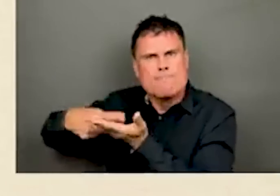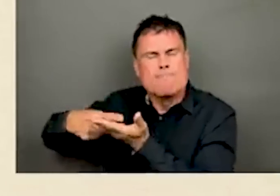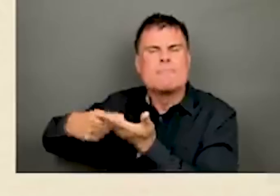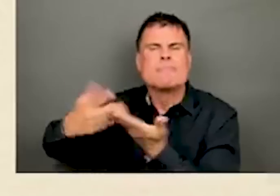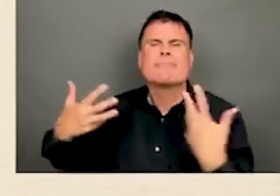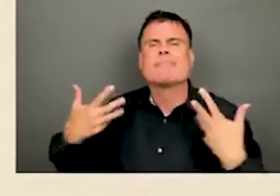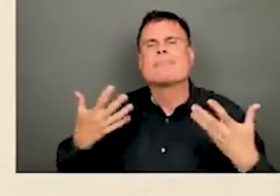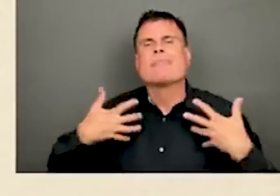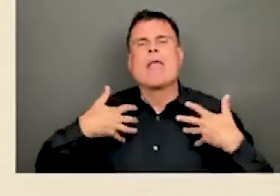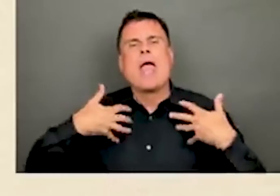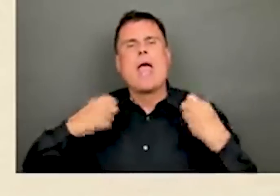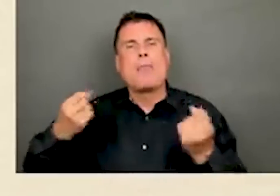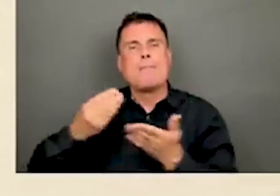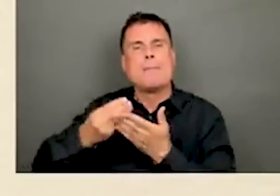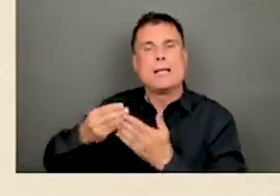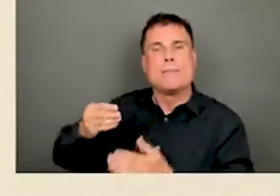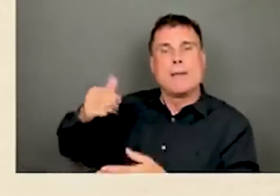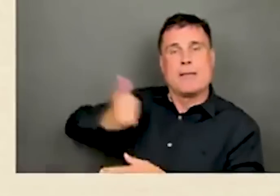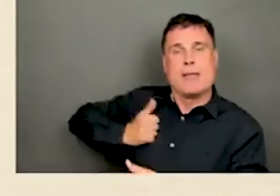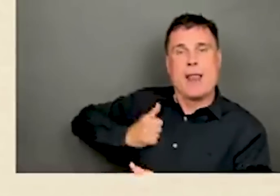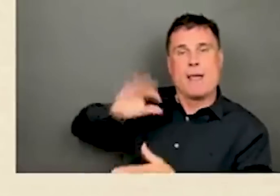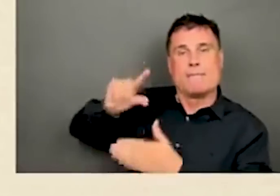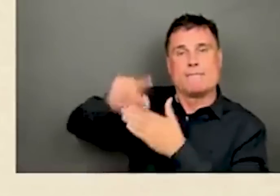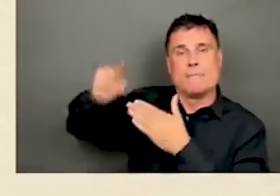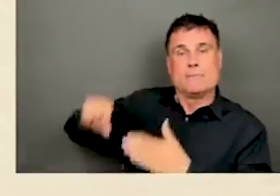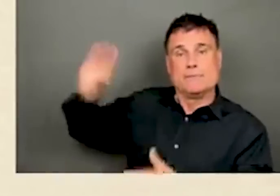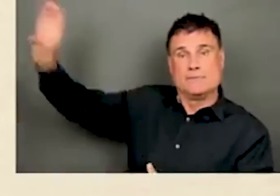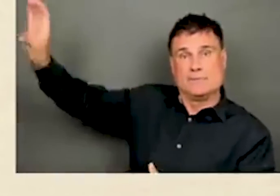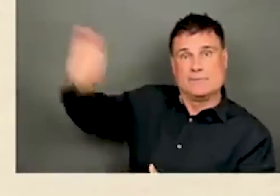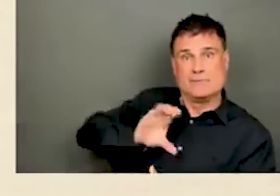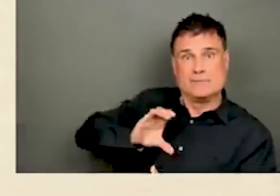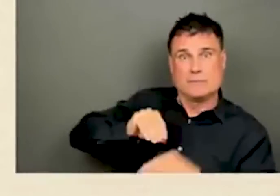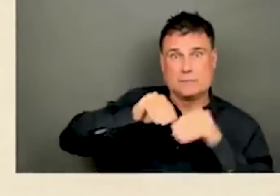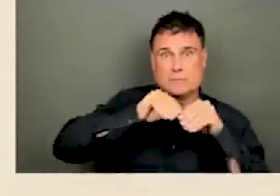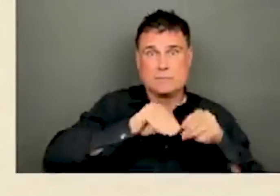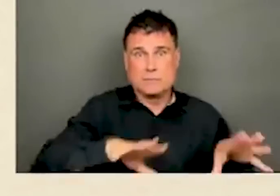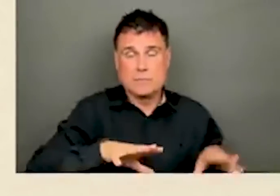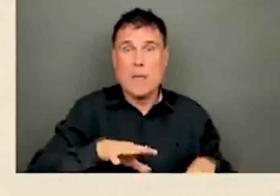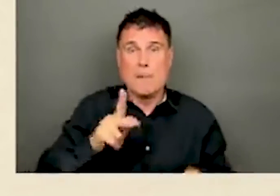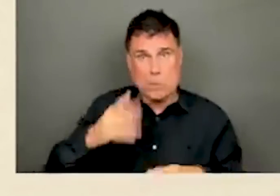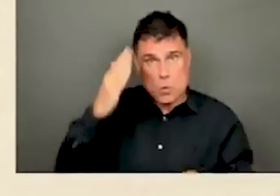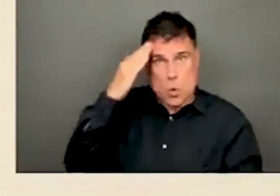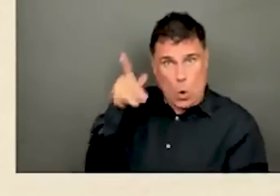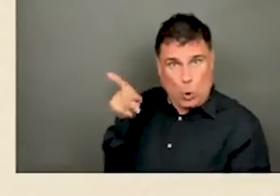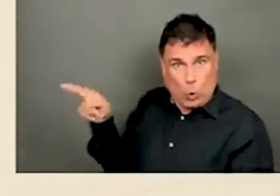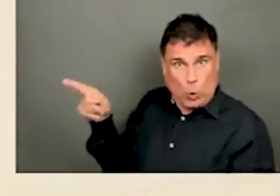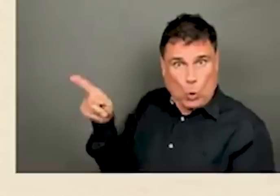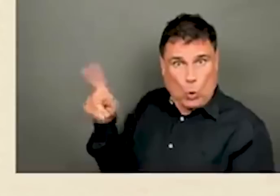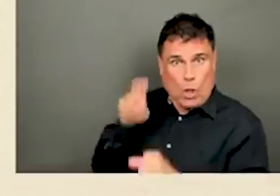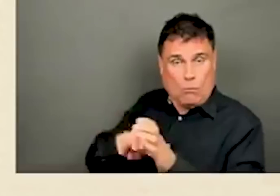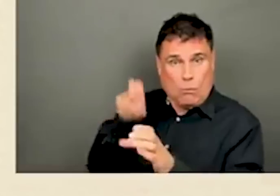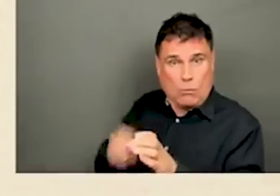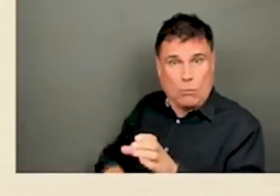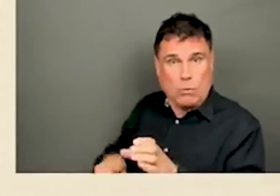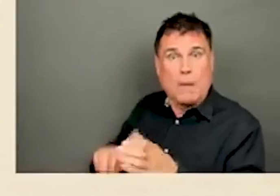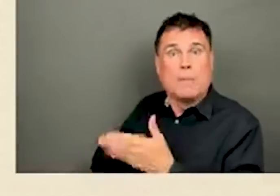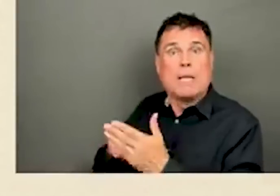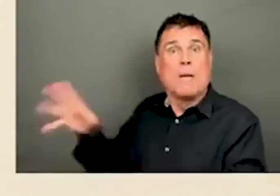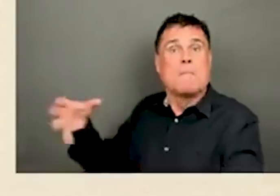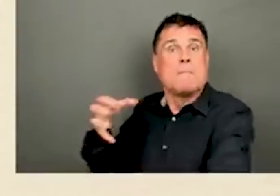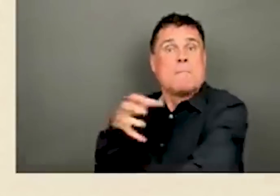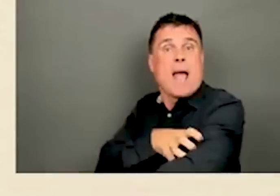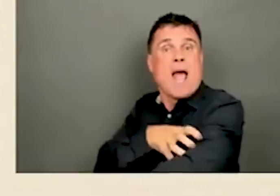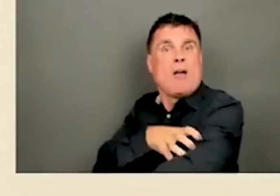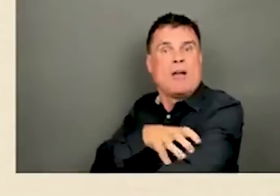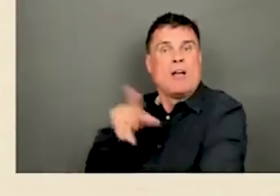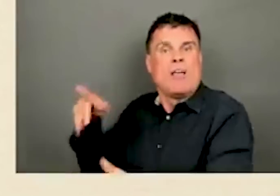you're, if it's known that you're going to be retiring imminently? Not at all, Katie. The power of our argument is that